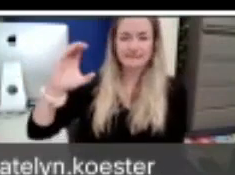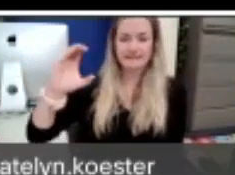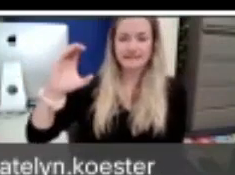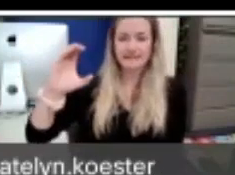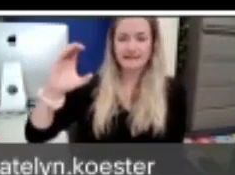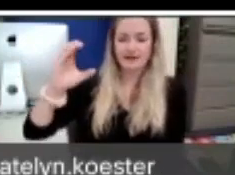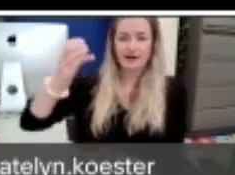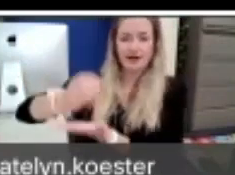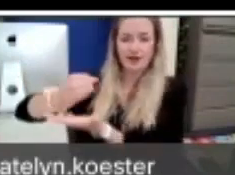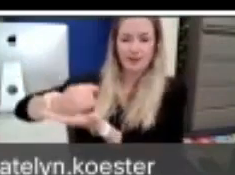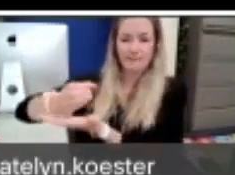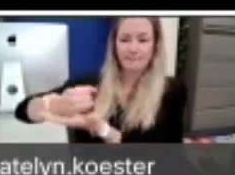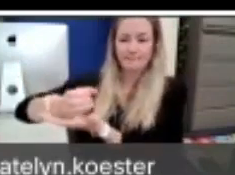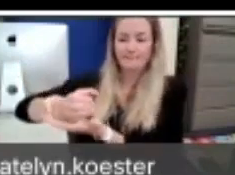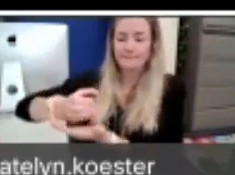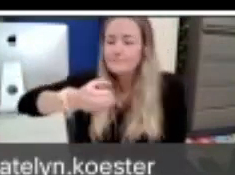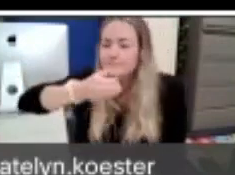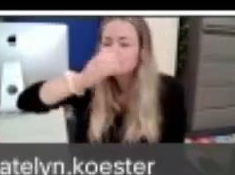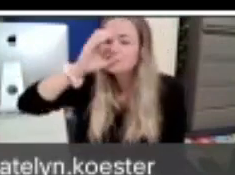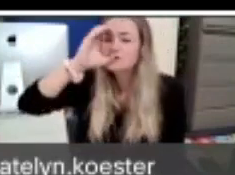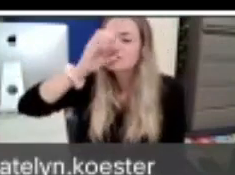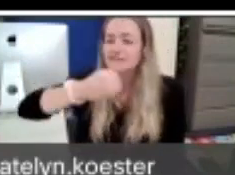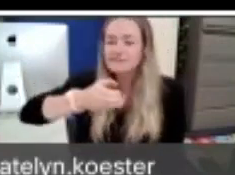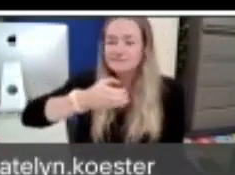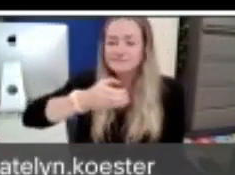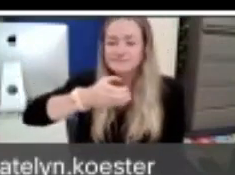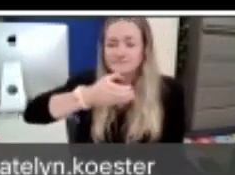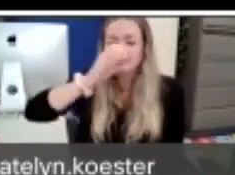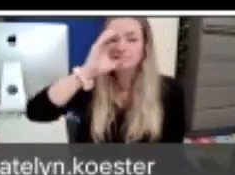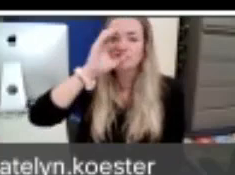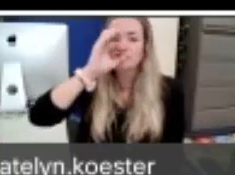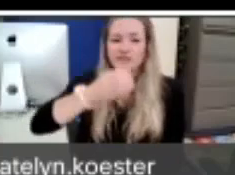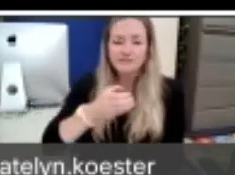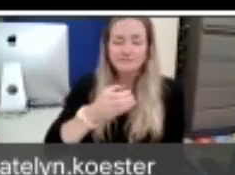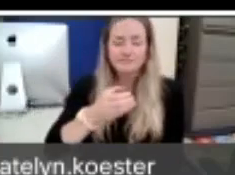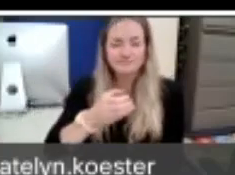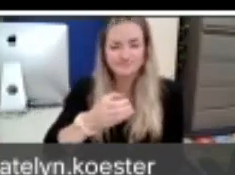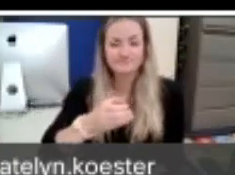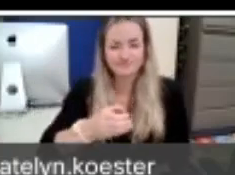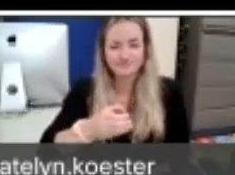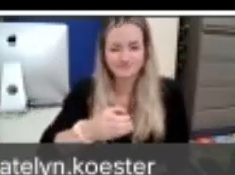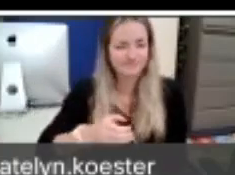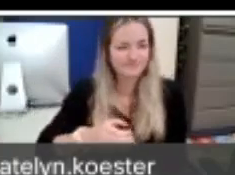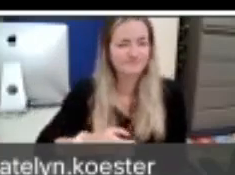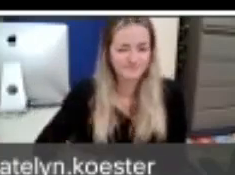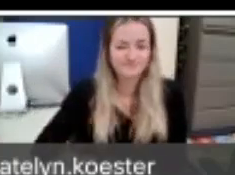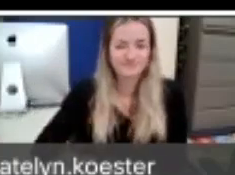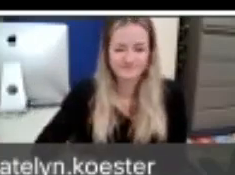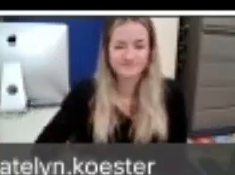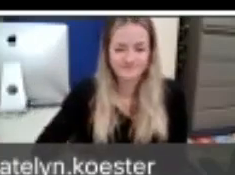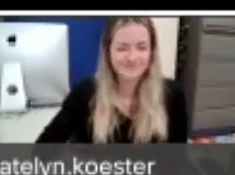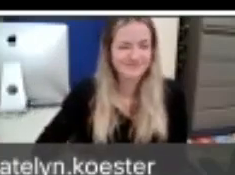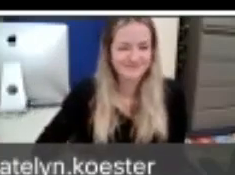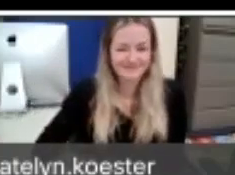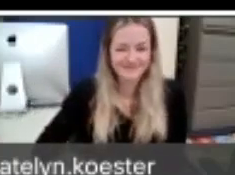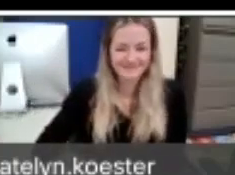Drink, so it's the C shape for like a cup, like you're holding a cup, and you make the motion of taking a drink from the cup,